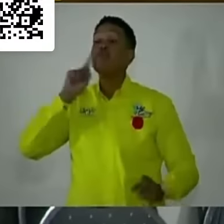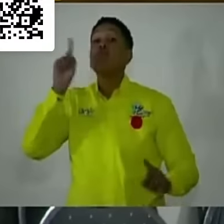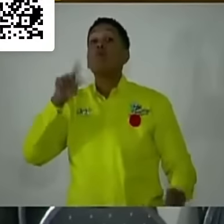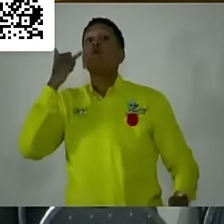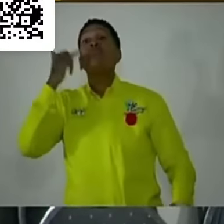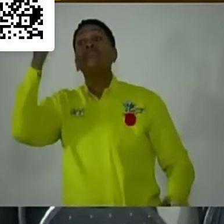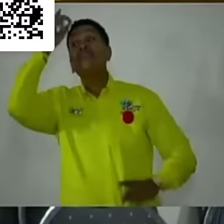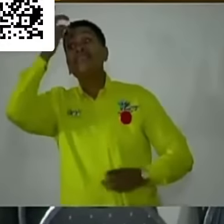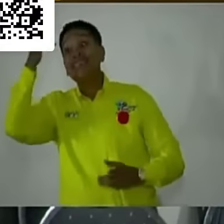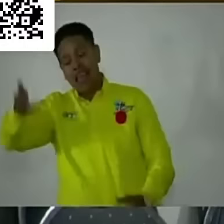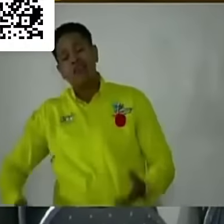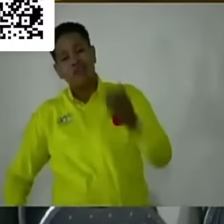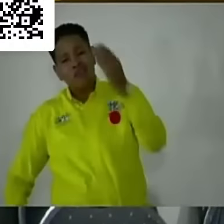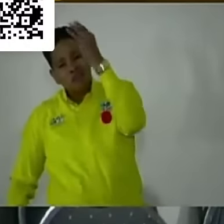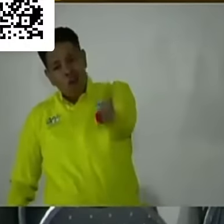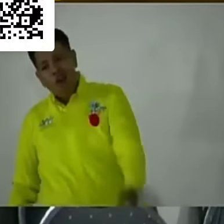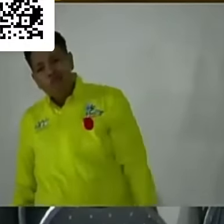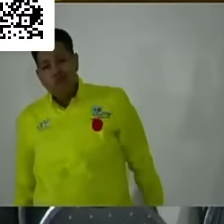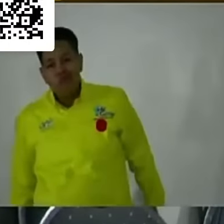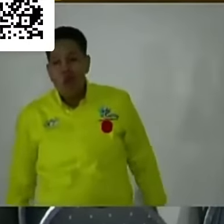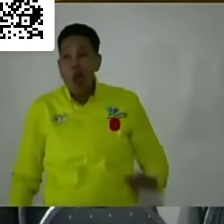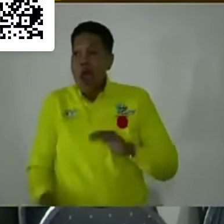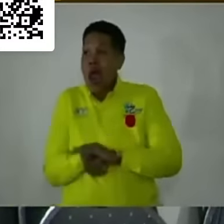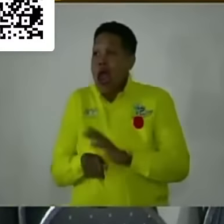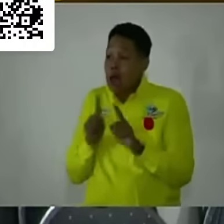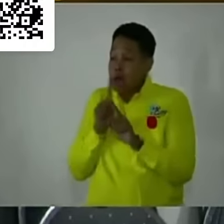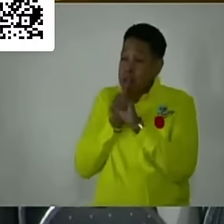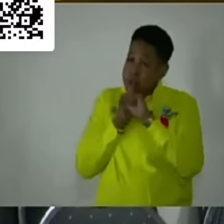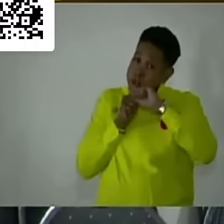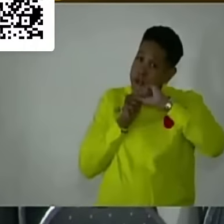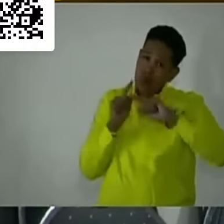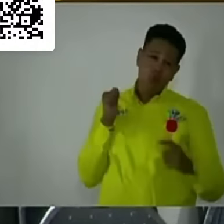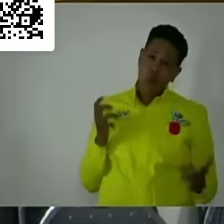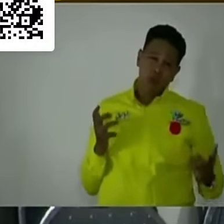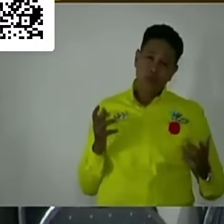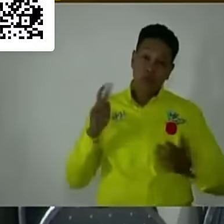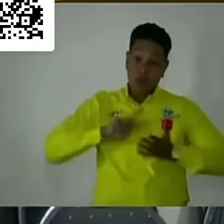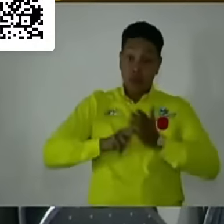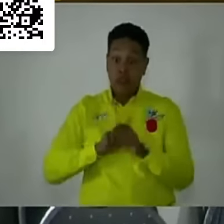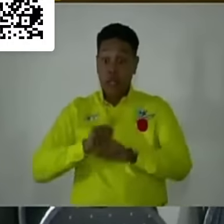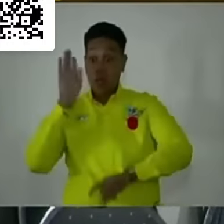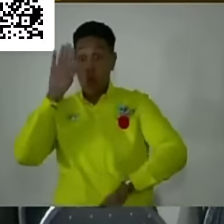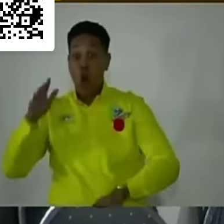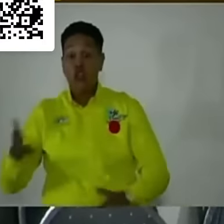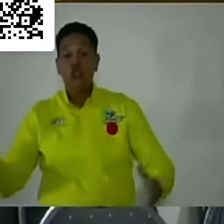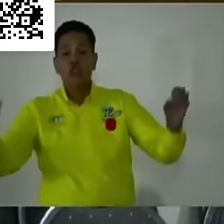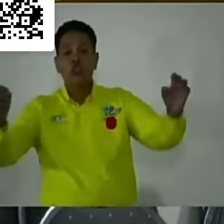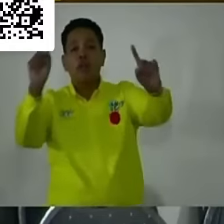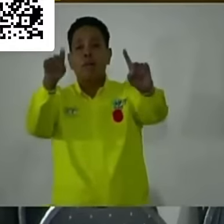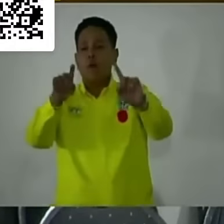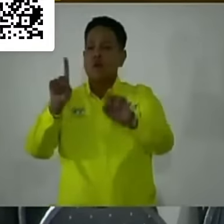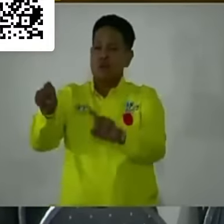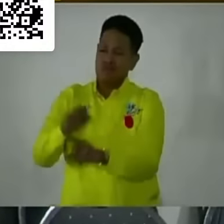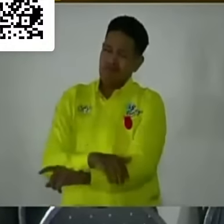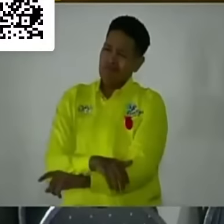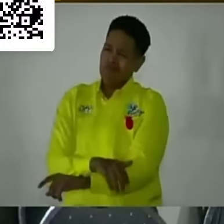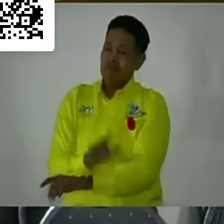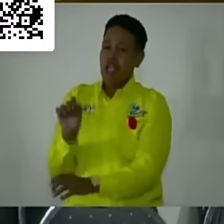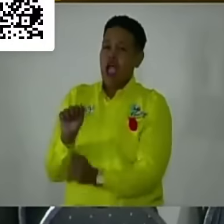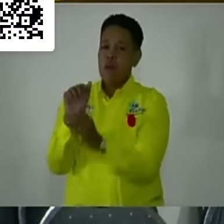an area of concern. We're not going to hide it from the public. In the meantime, every other source must be questioned or approached